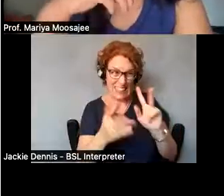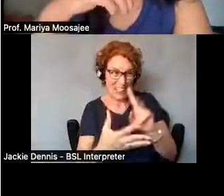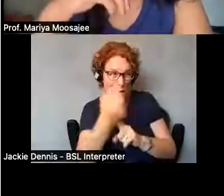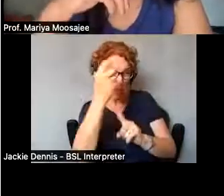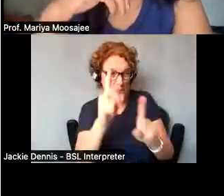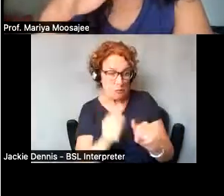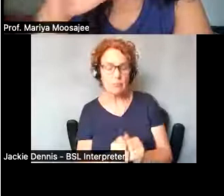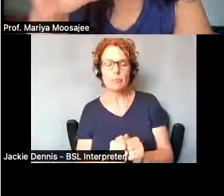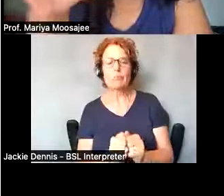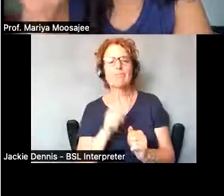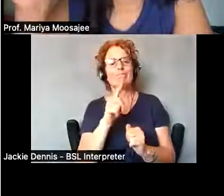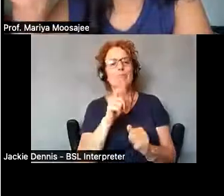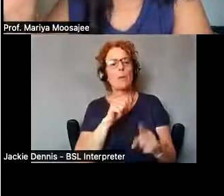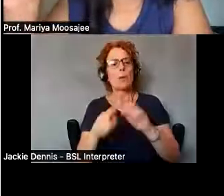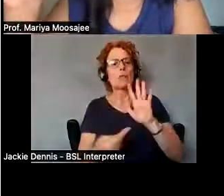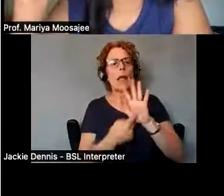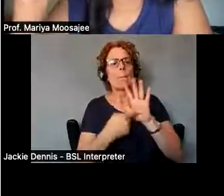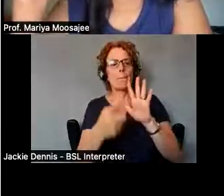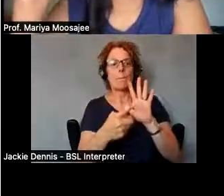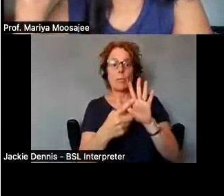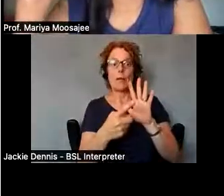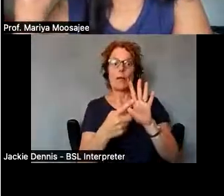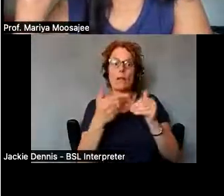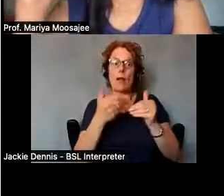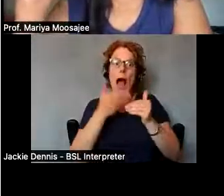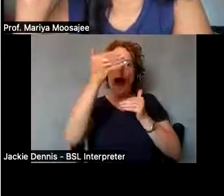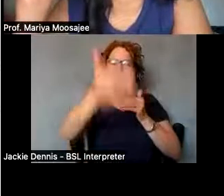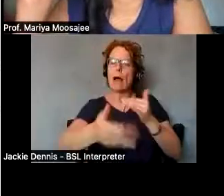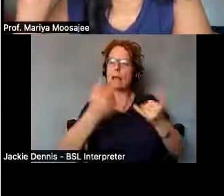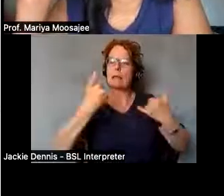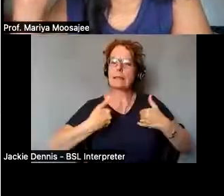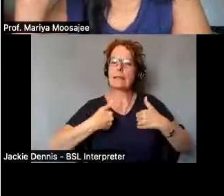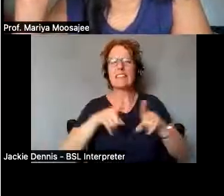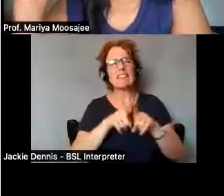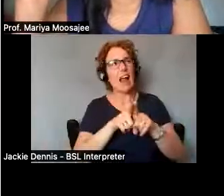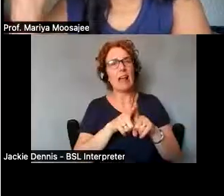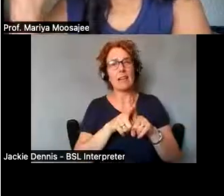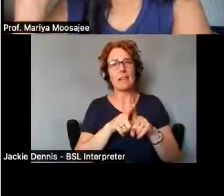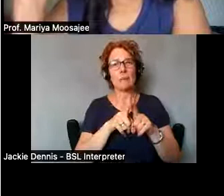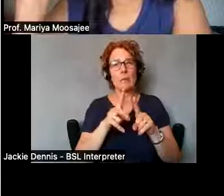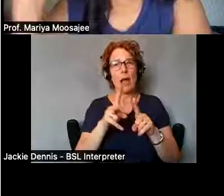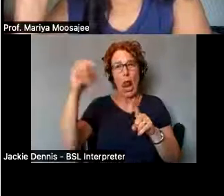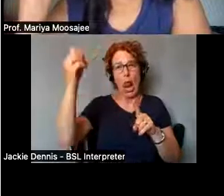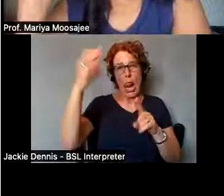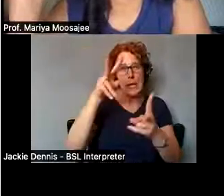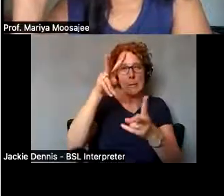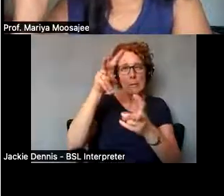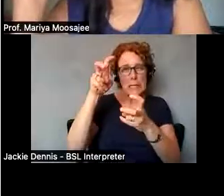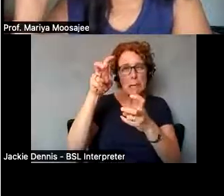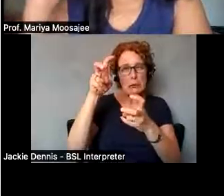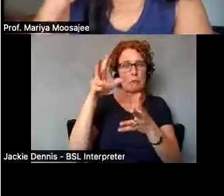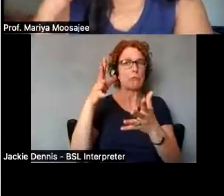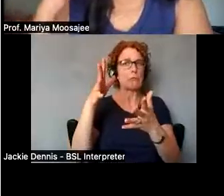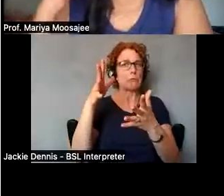this is mainly for patients with advanced disease, that we're talking about sort of light perception to light